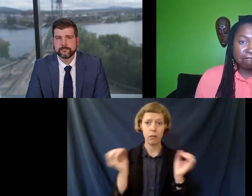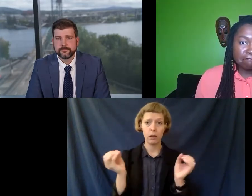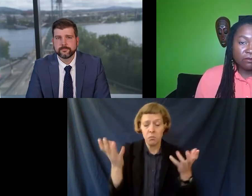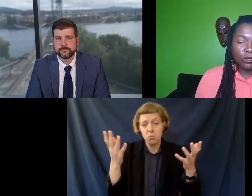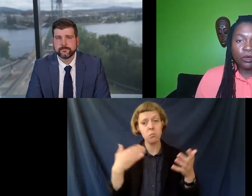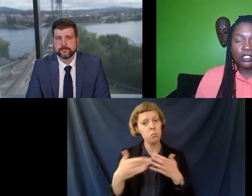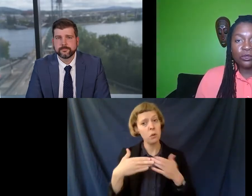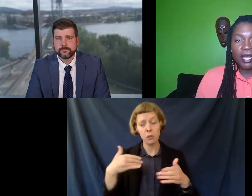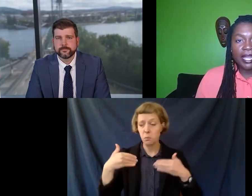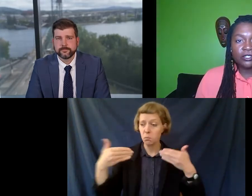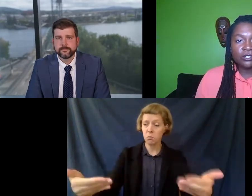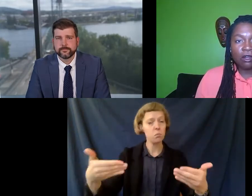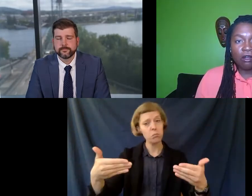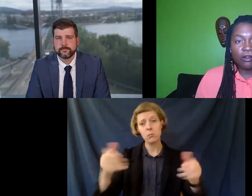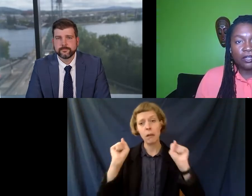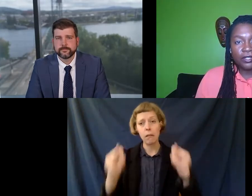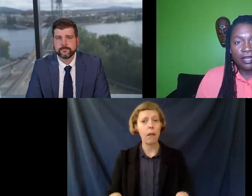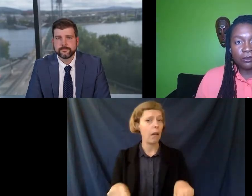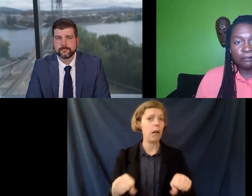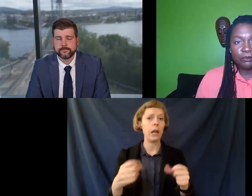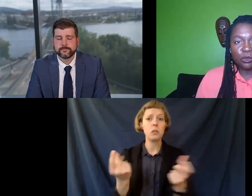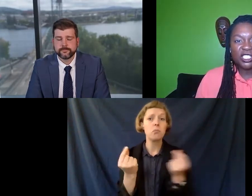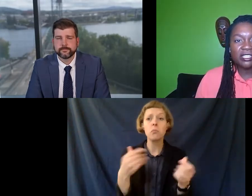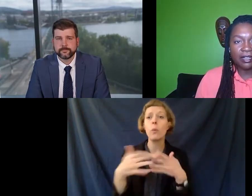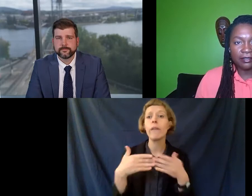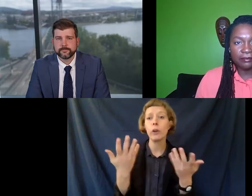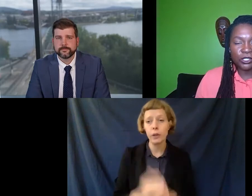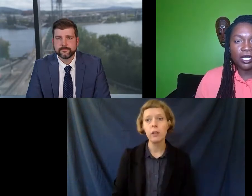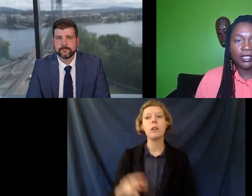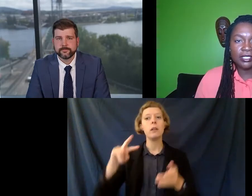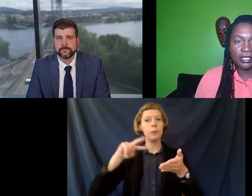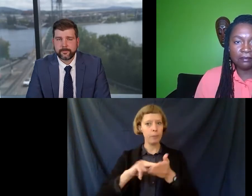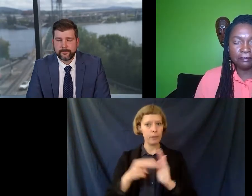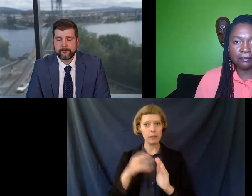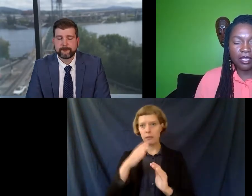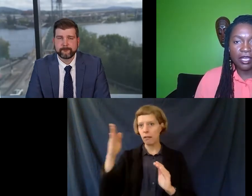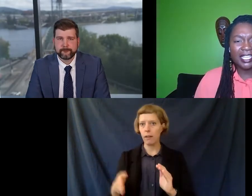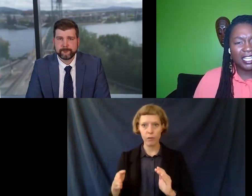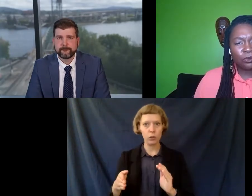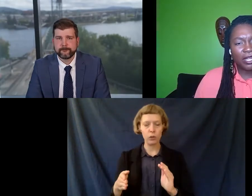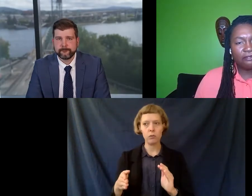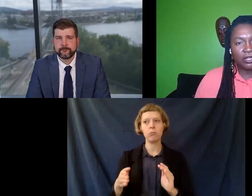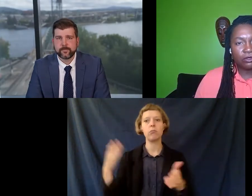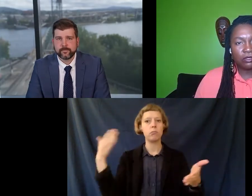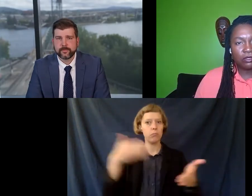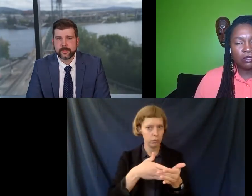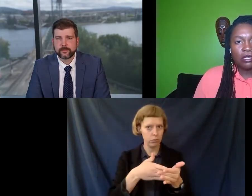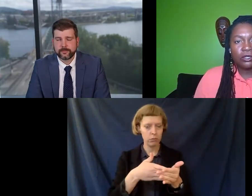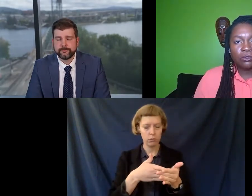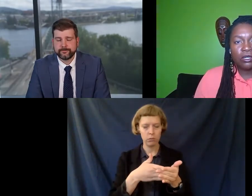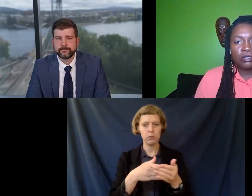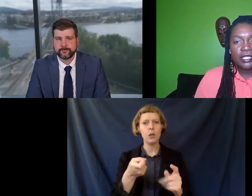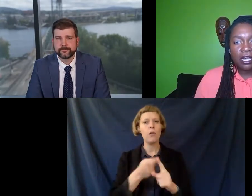officers, the ones who are bad actors aren't held accountable. So we're stuck. We're stuck in this system. At least that's the way it